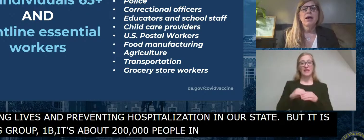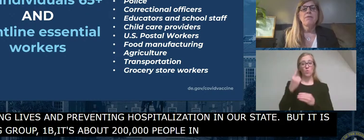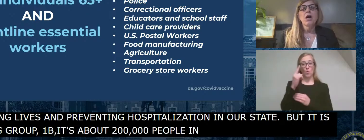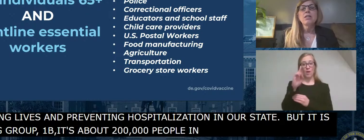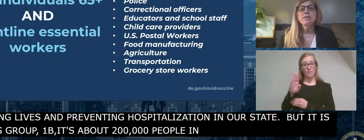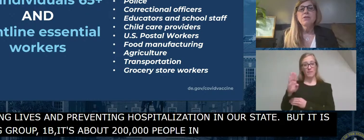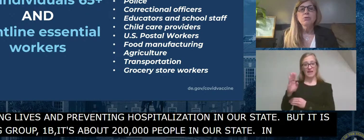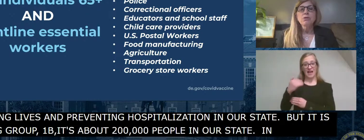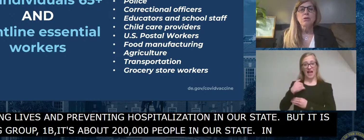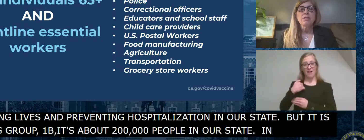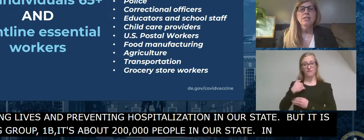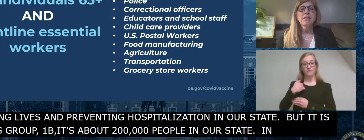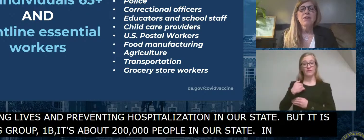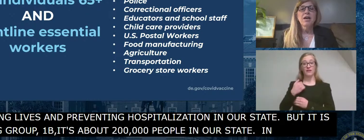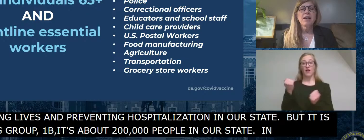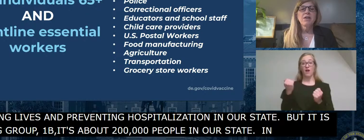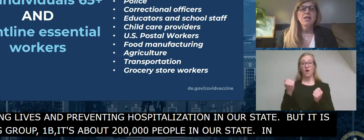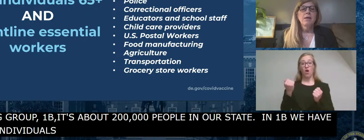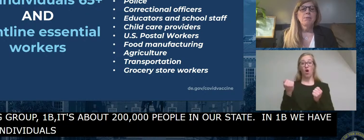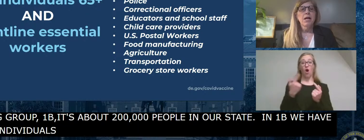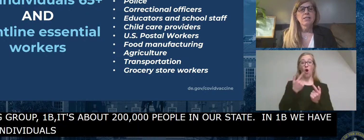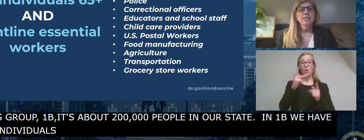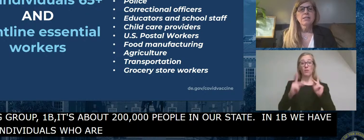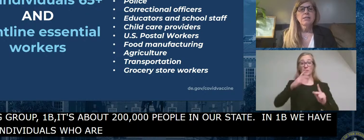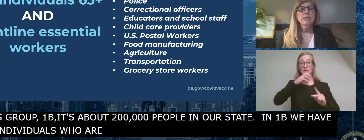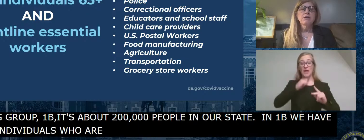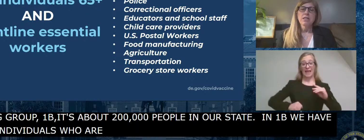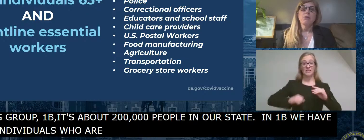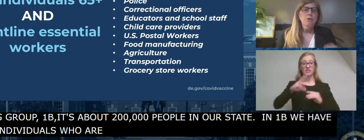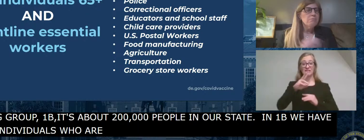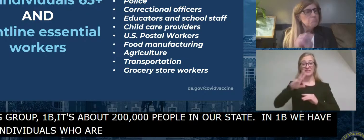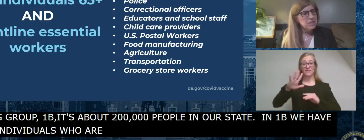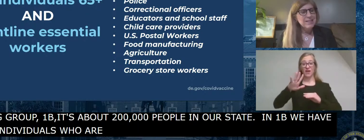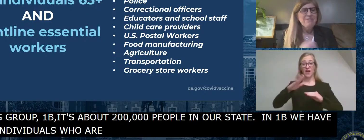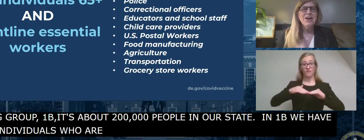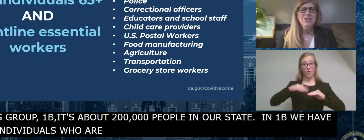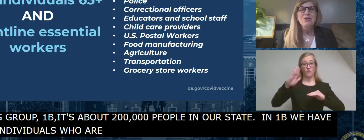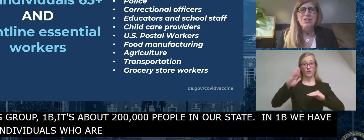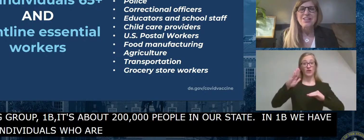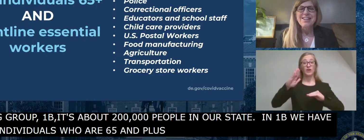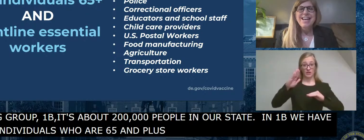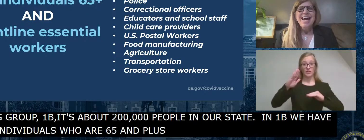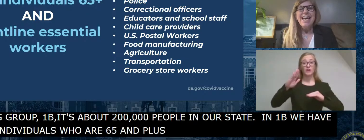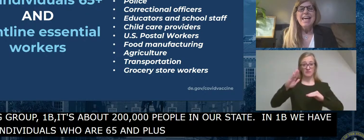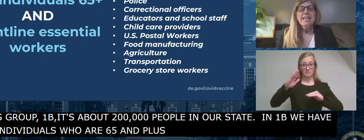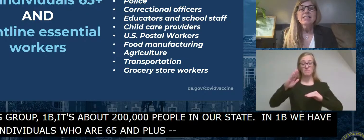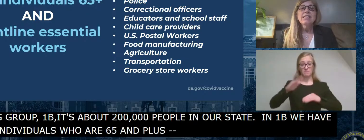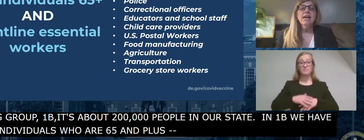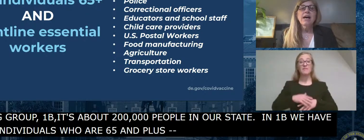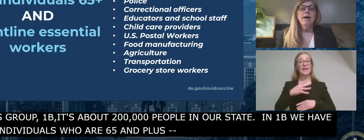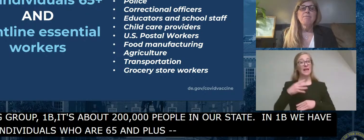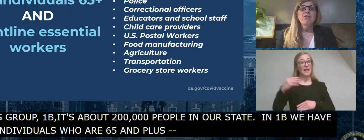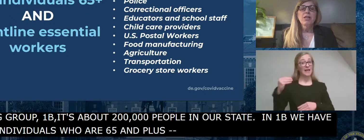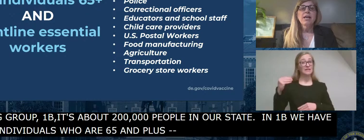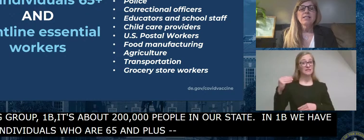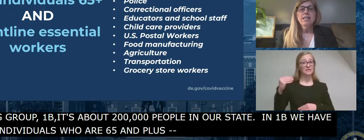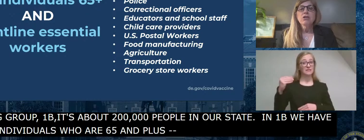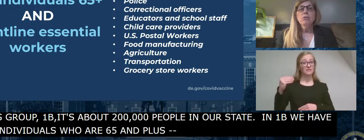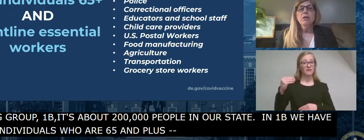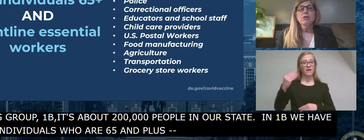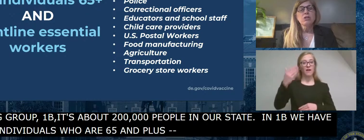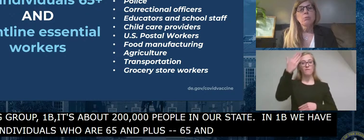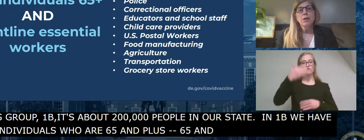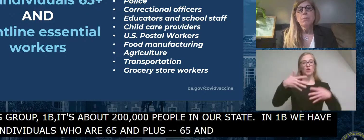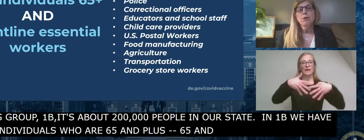1B, we have all individuals who are 65 and plus, or 65 and older, and frontline